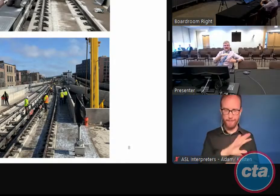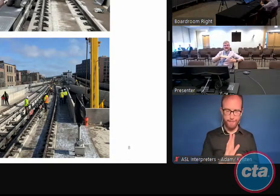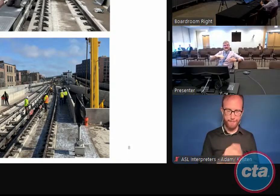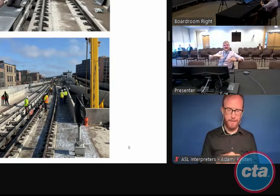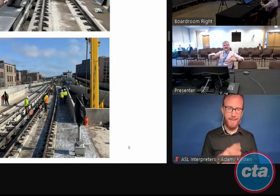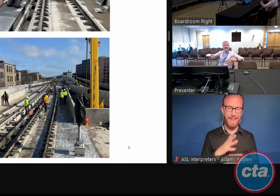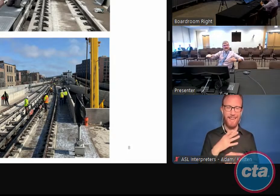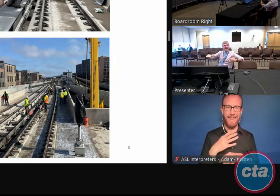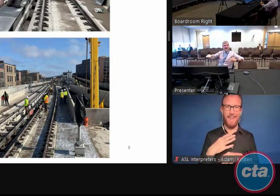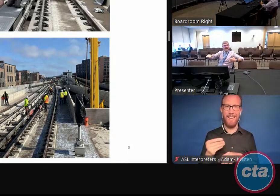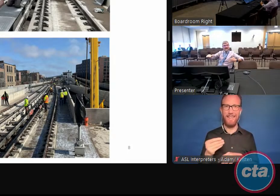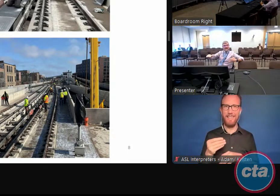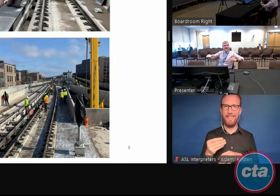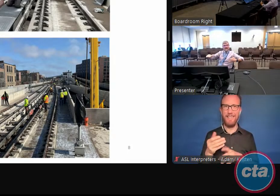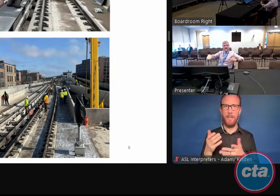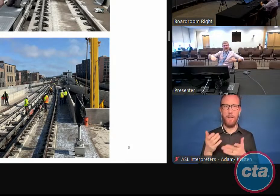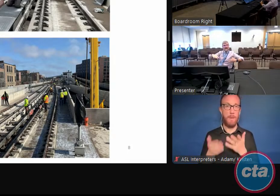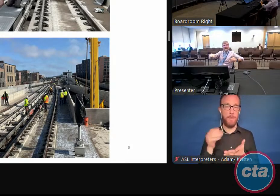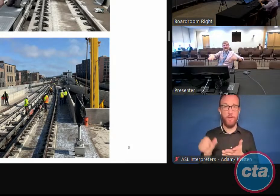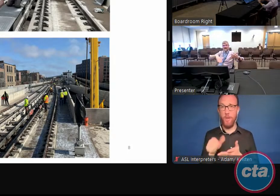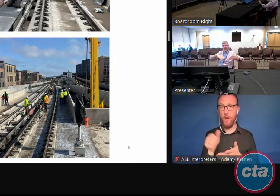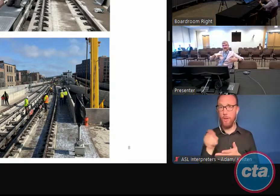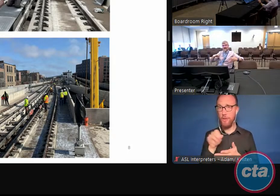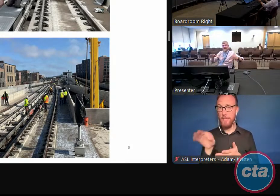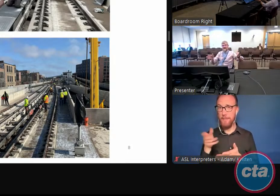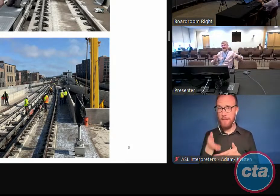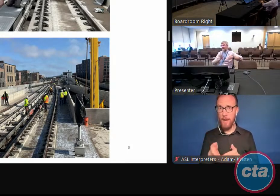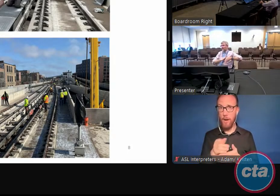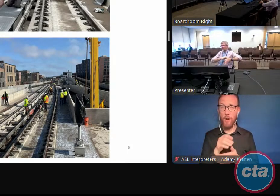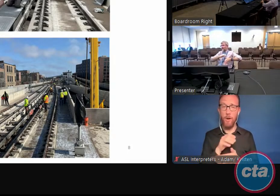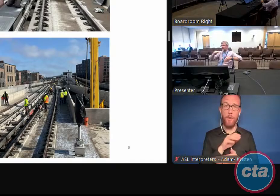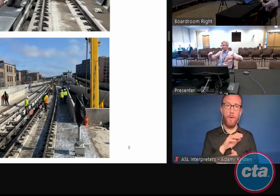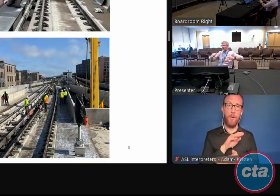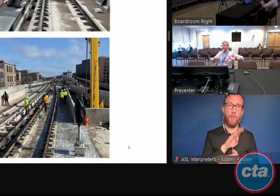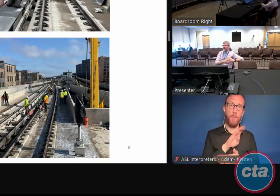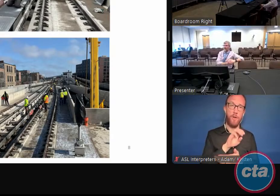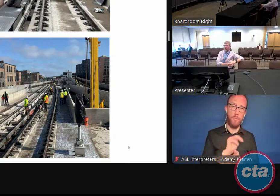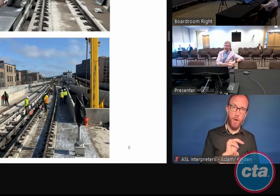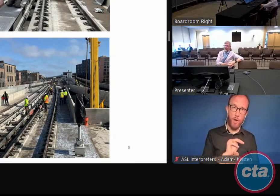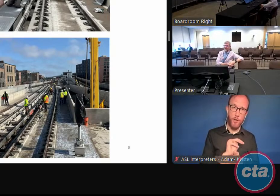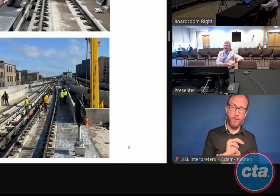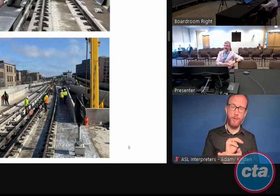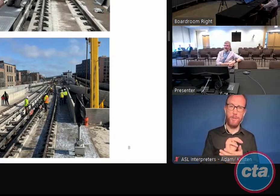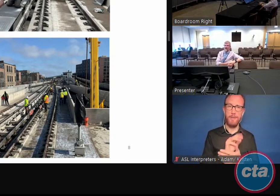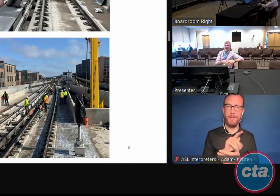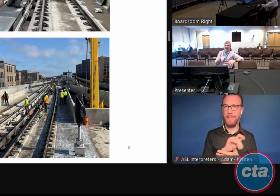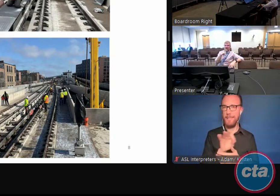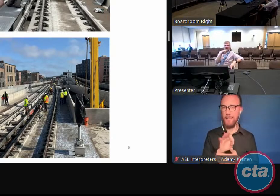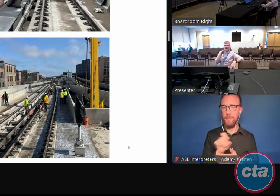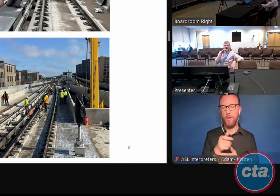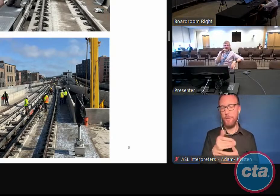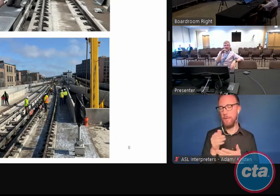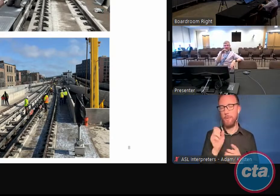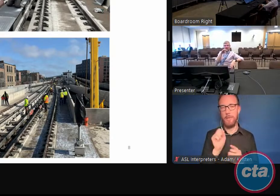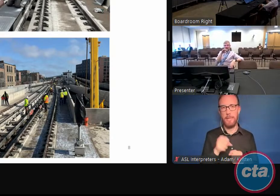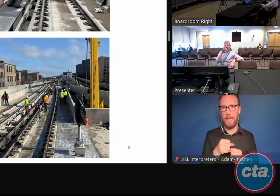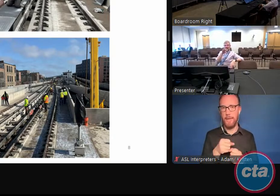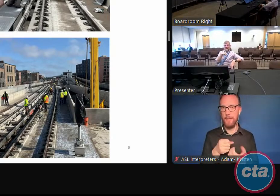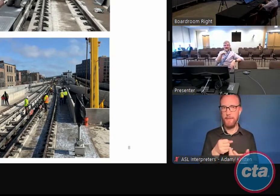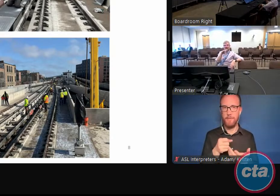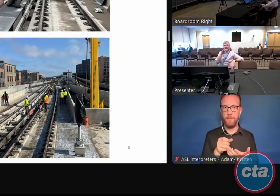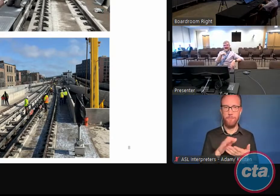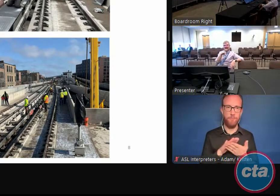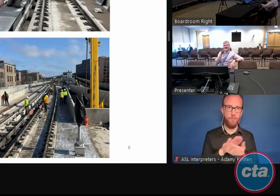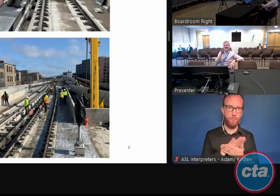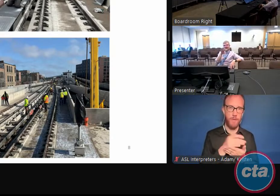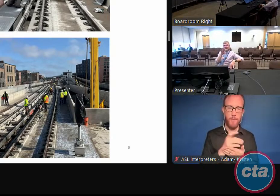overlays over existing TIFs that may be there. So there's a Bryn Mawr TIF, there's other things that we can take the overlay on top of. But the